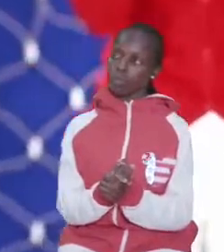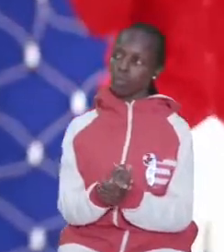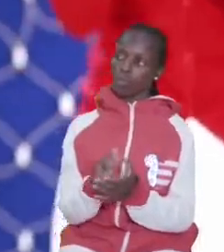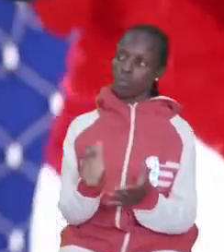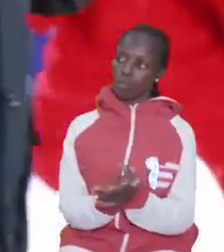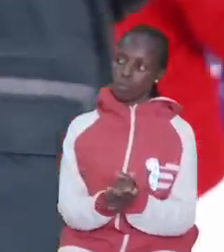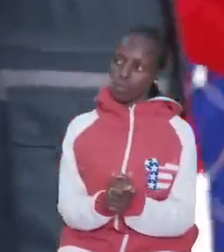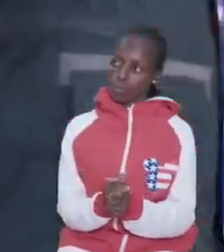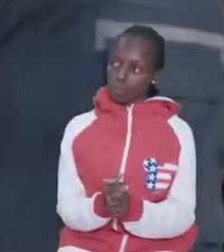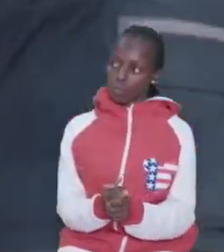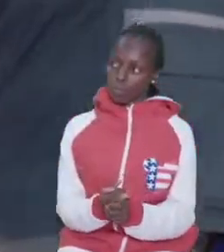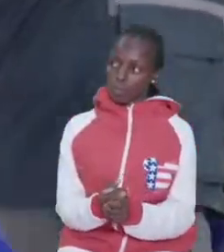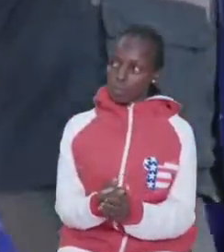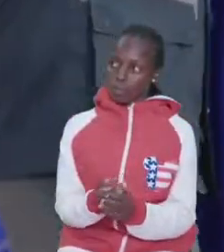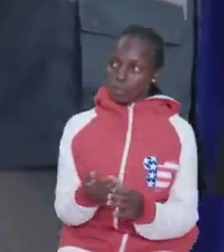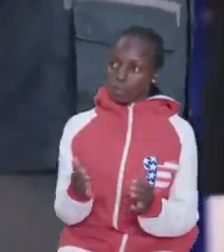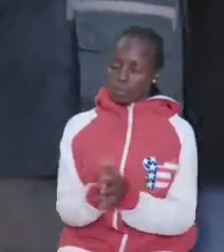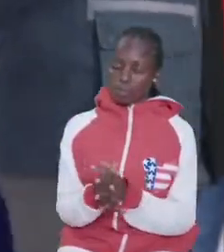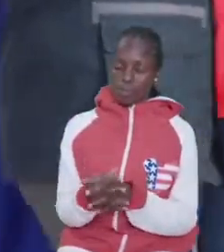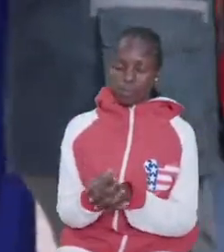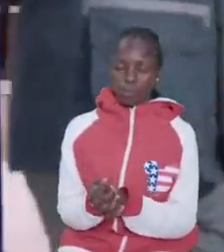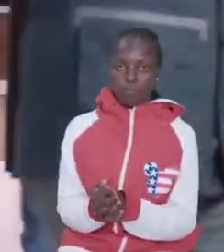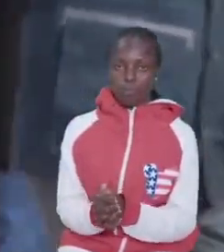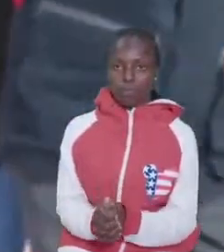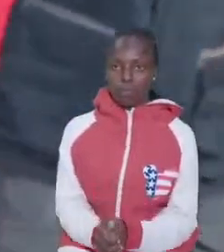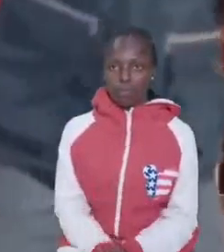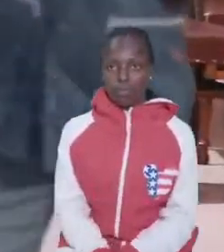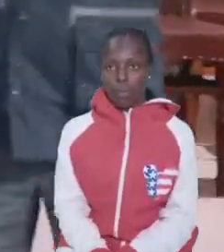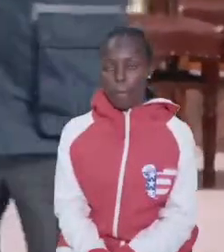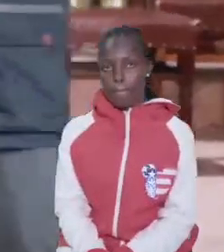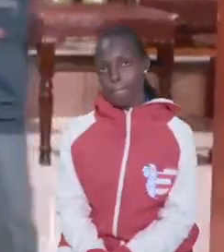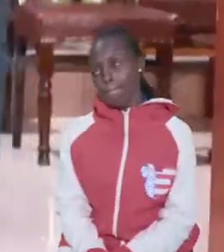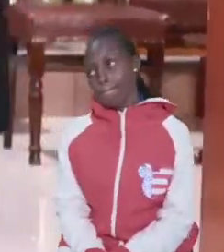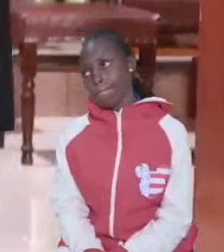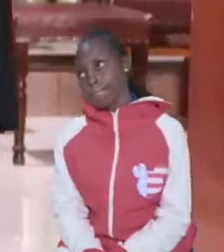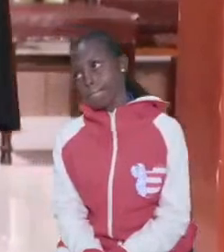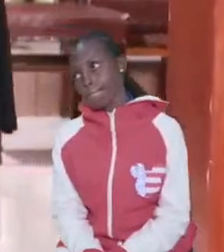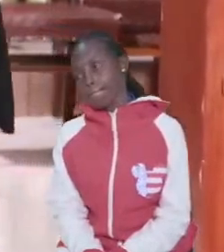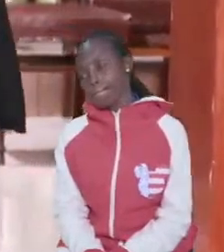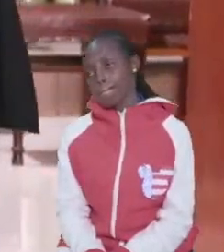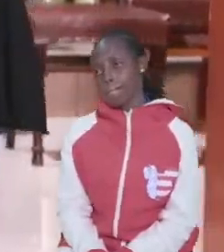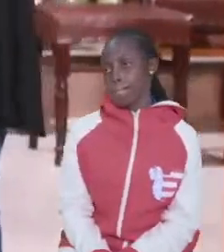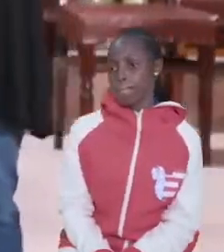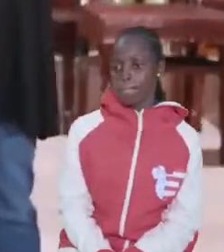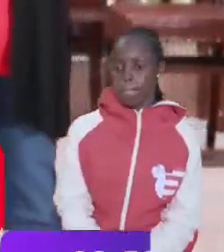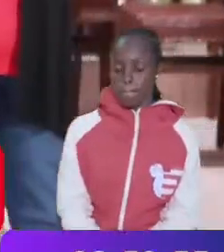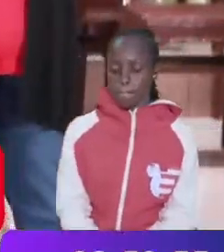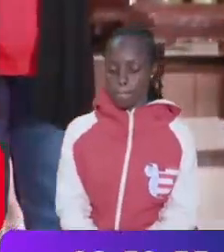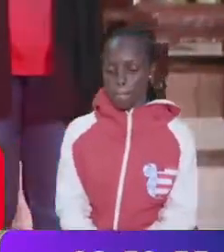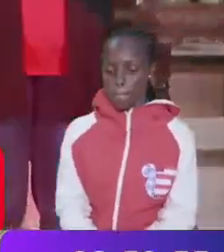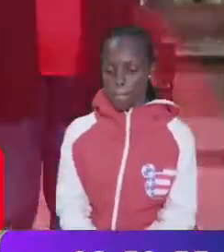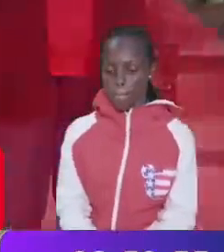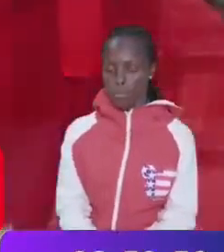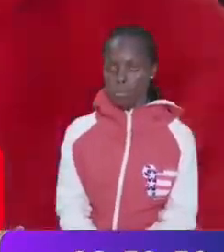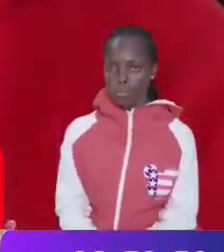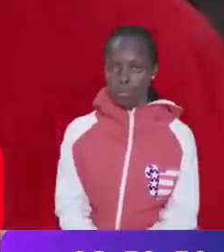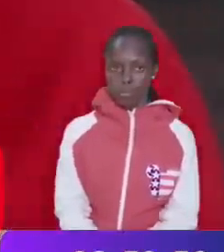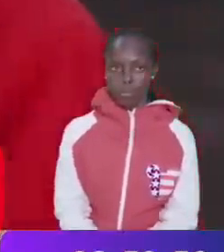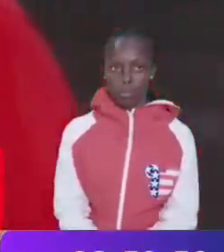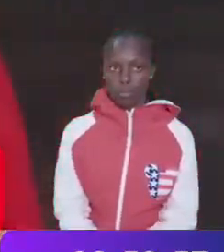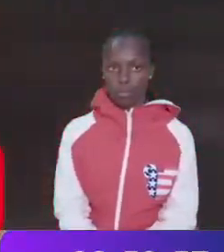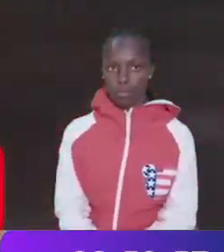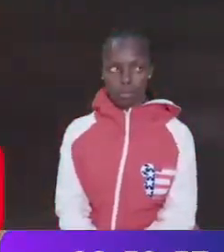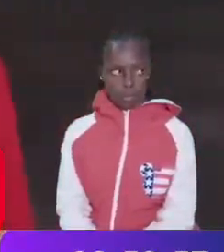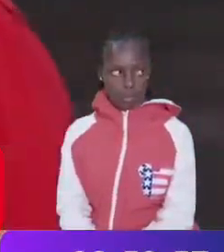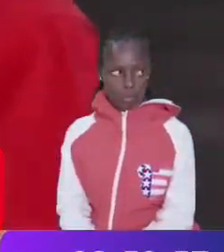again and appreciate you. Go before the Lord and appreciate you. Go before the Lord and adore him. Go before the Lord and appreciate